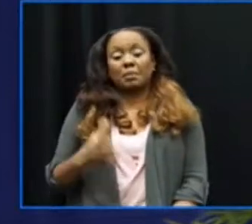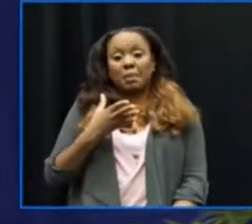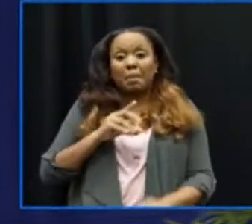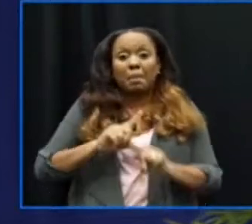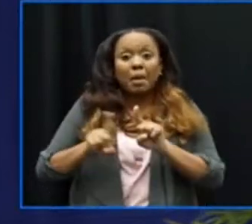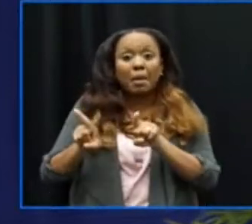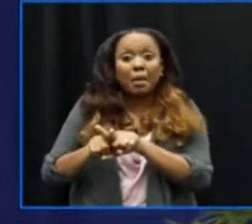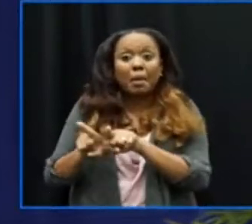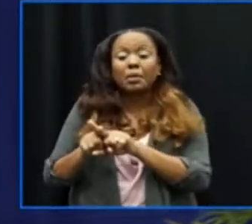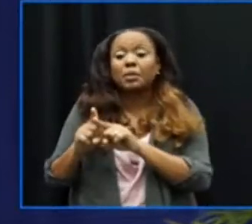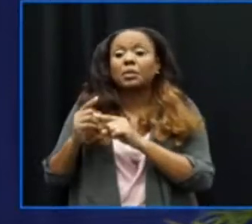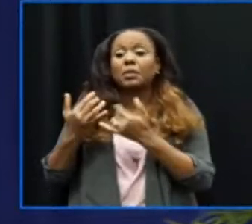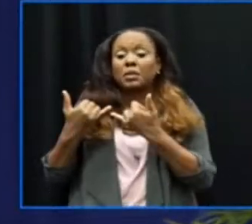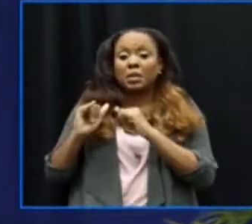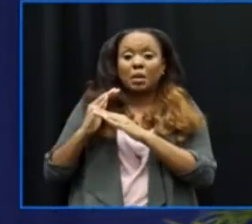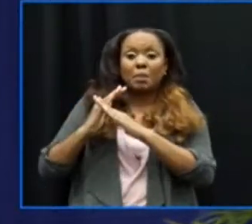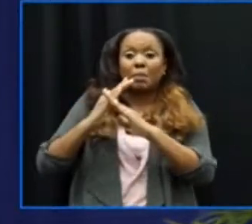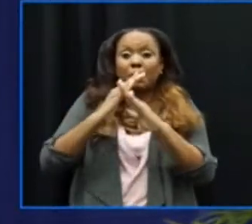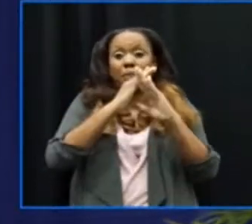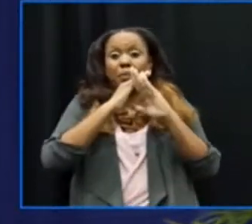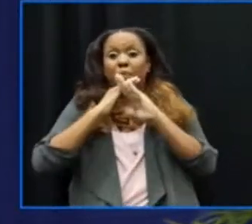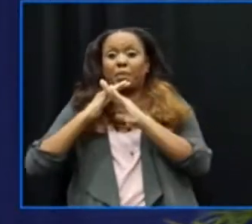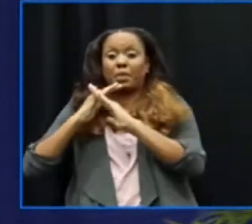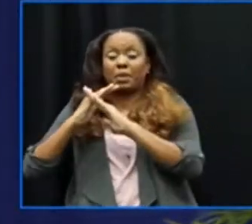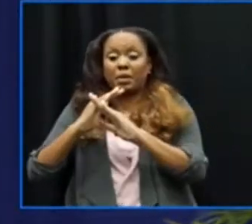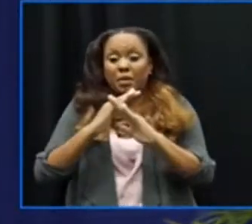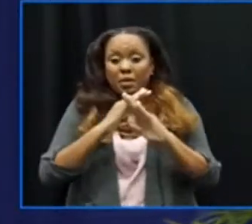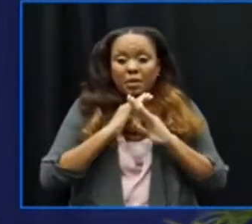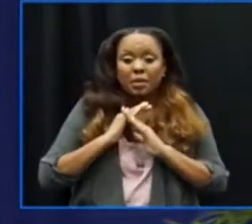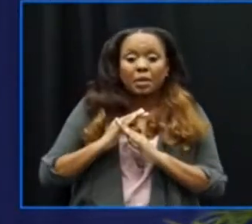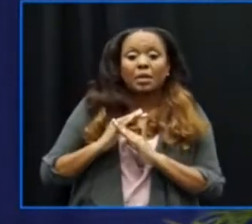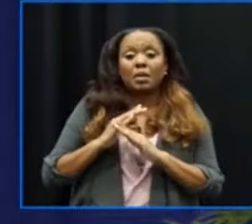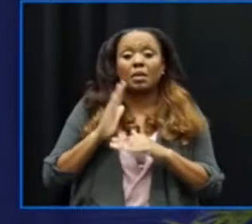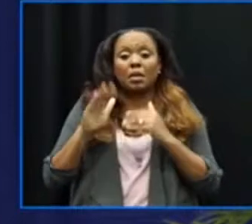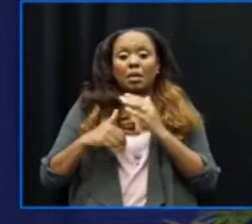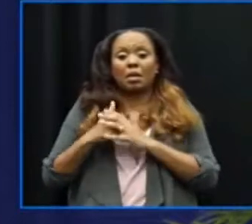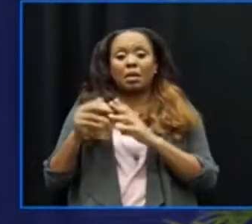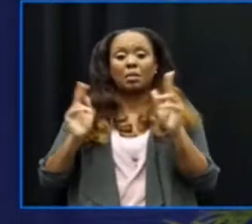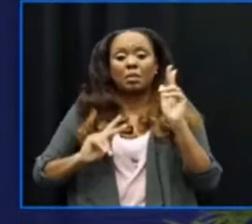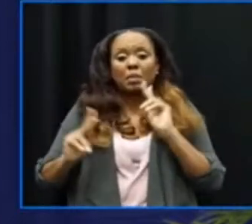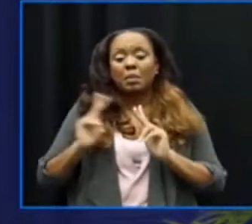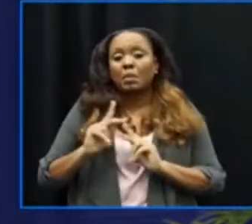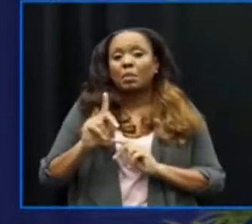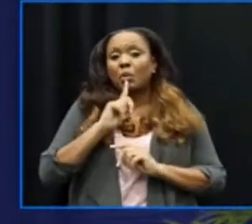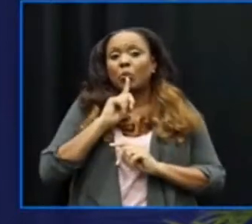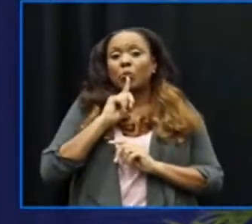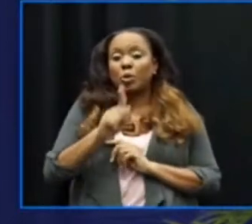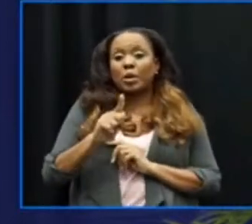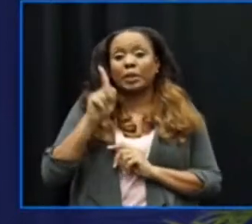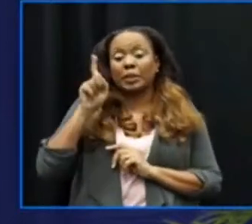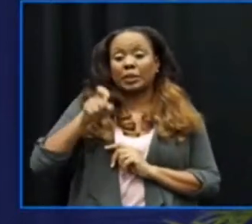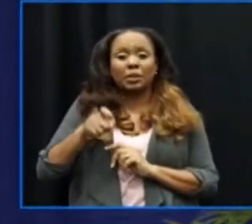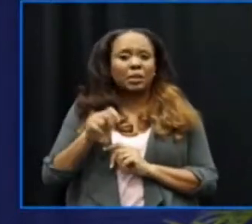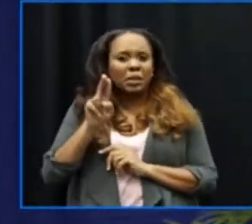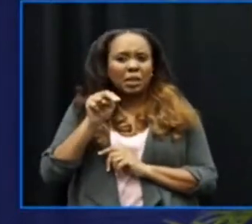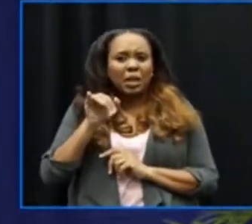time protecting what we call a persistent pool of people who may need the National Insurance